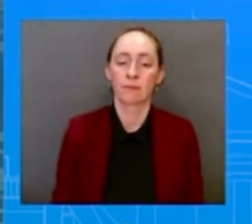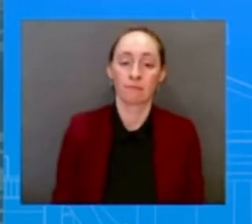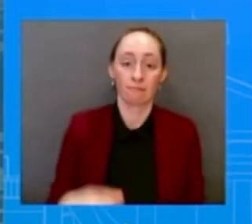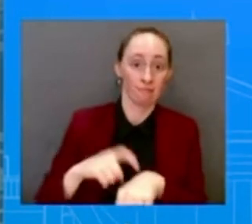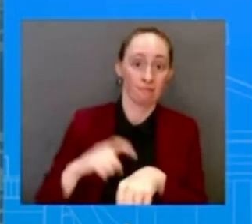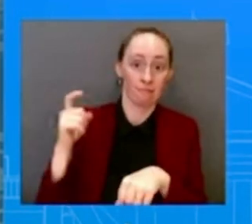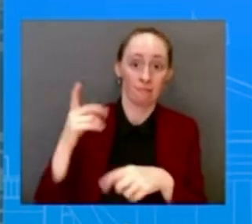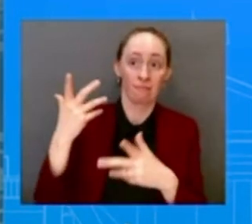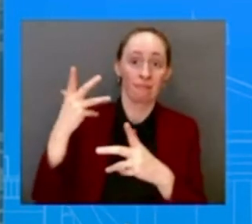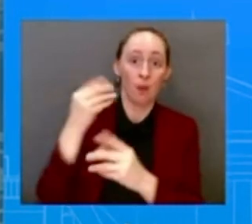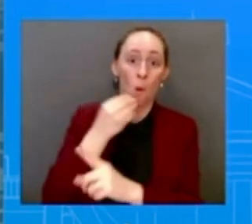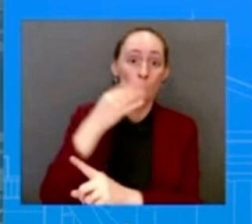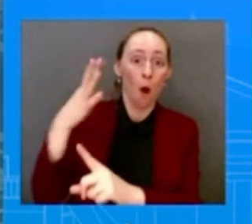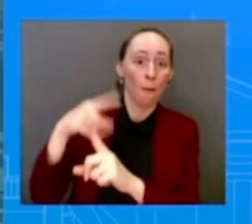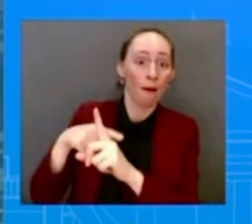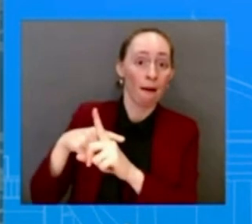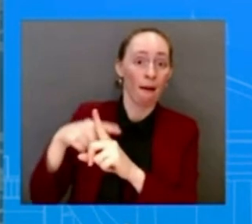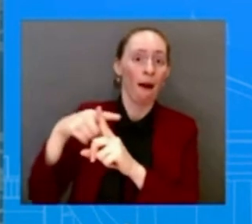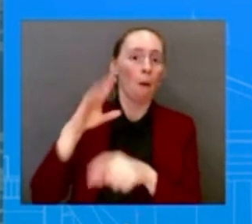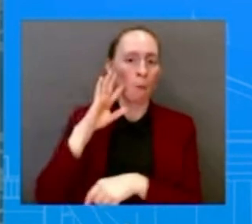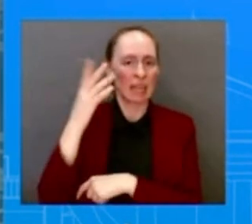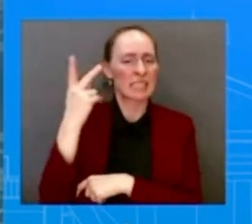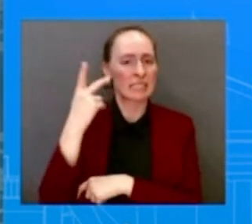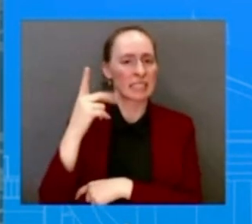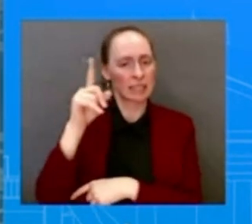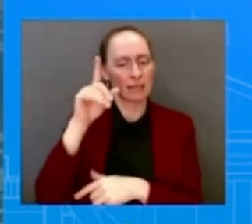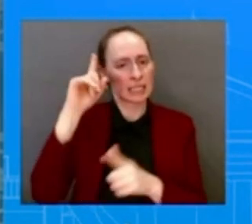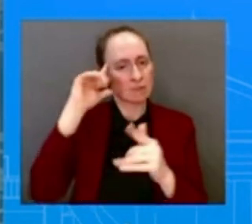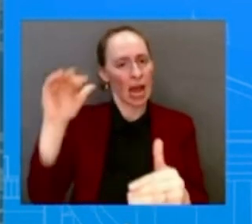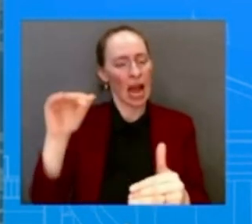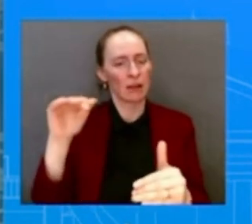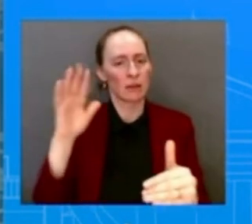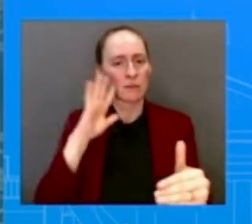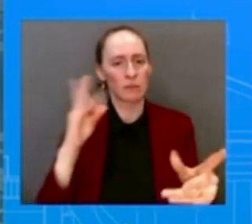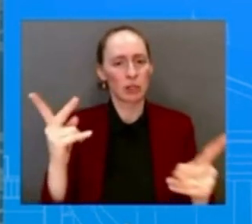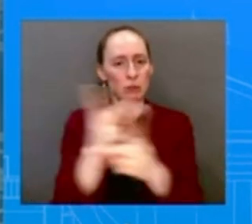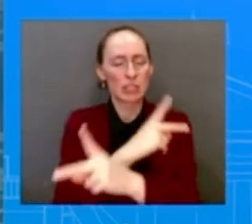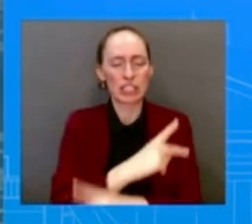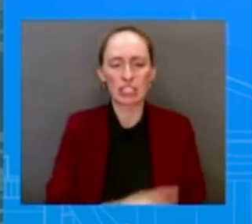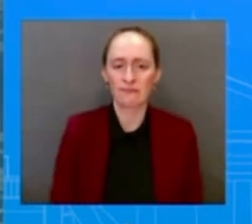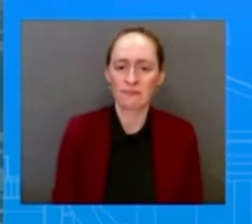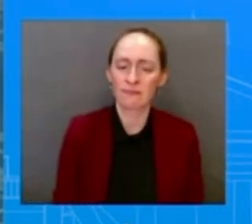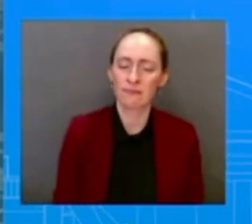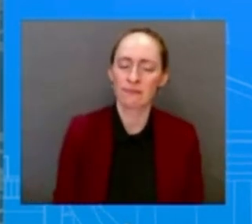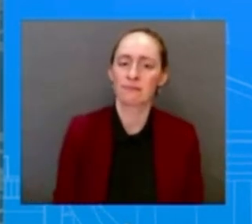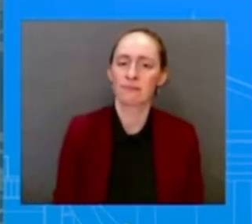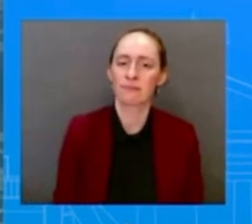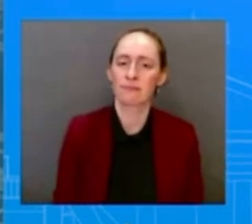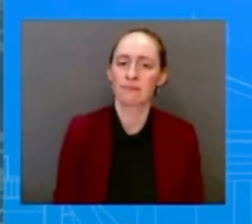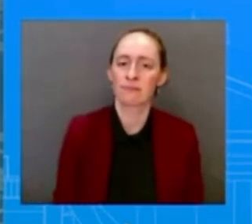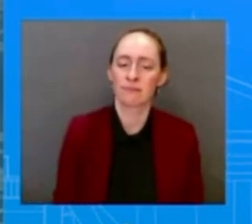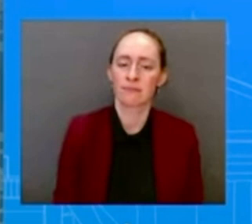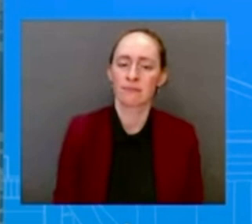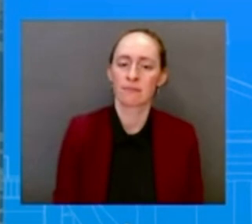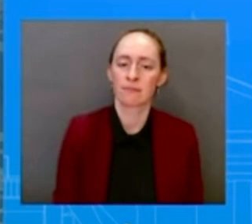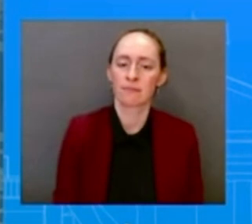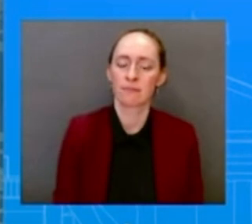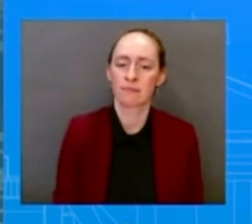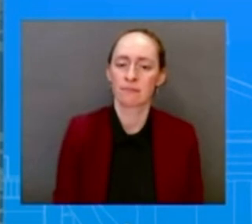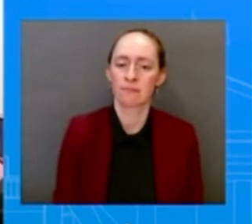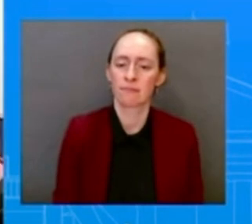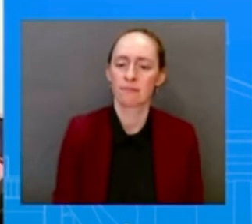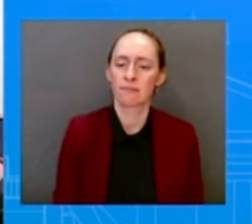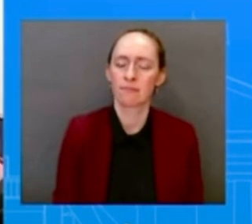Thank you, Karin. Hi, John. I have more follow-ups on the Lula visit as well as the assistance U.S. providing to